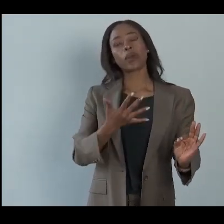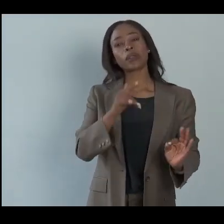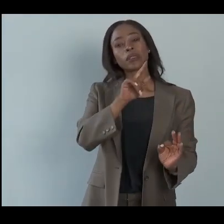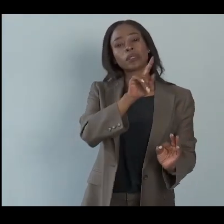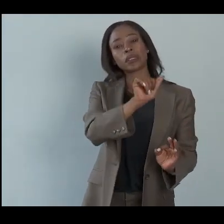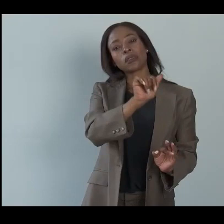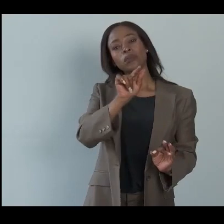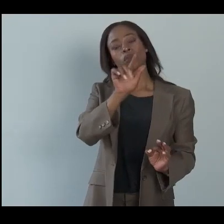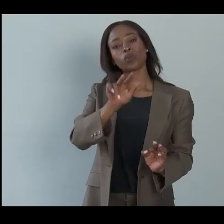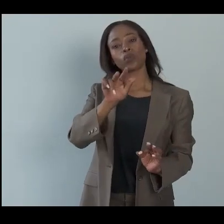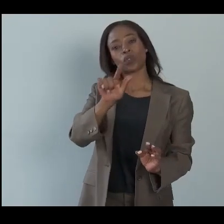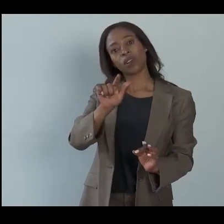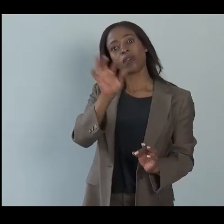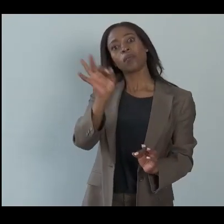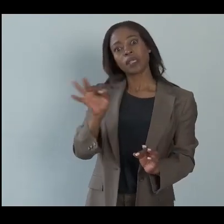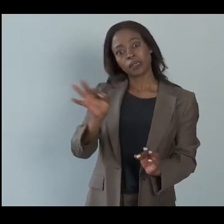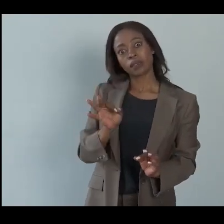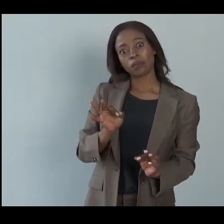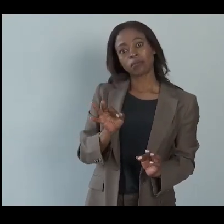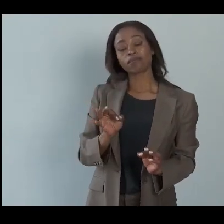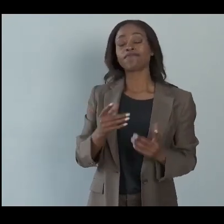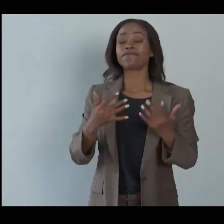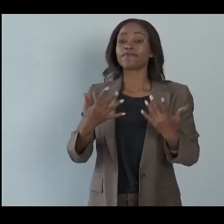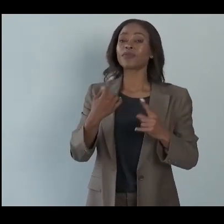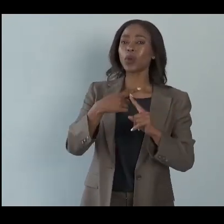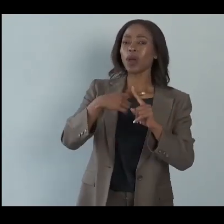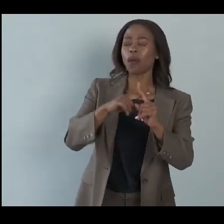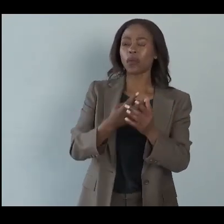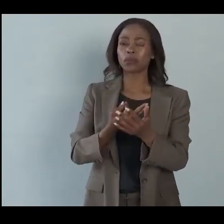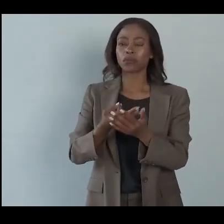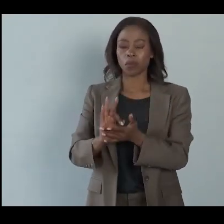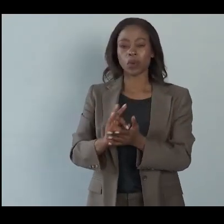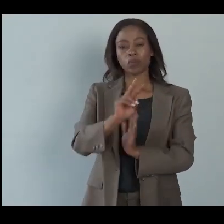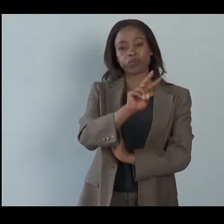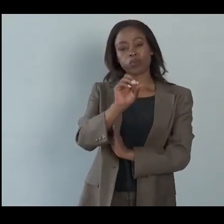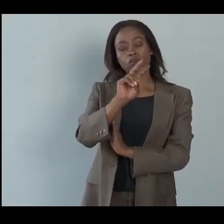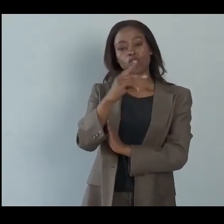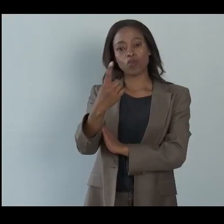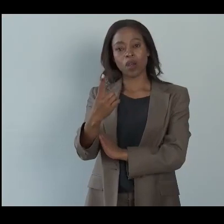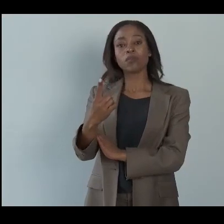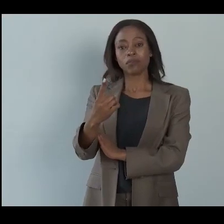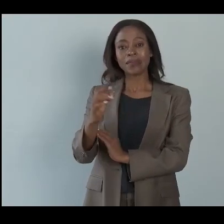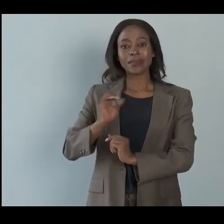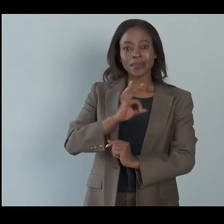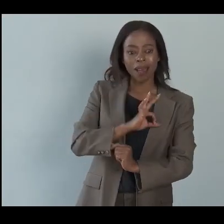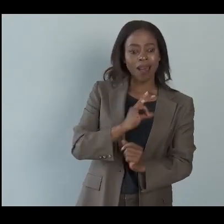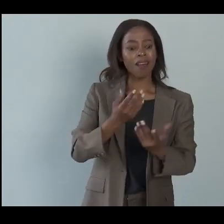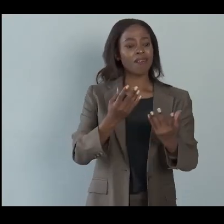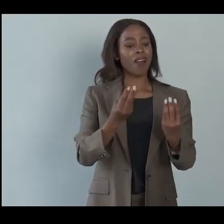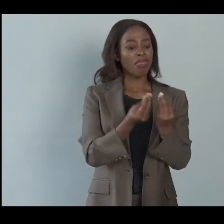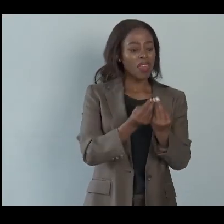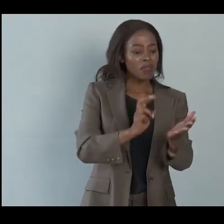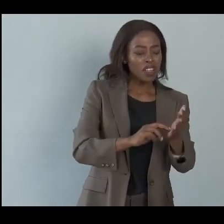8%. Lastly, our target to triple 2021 continued operations operating profit of 370 million